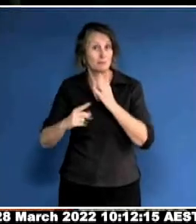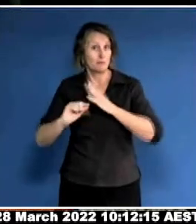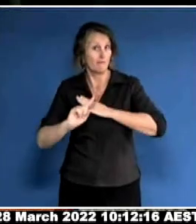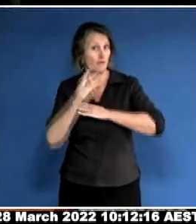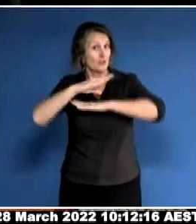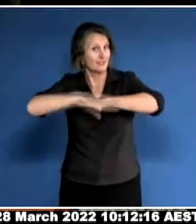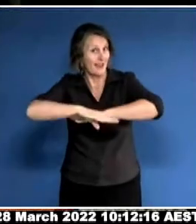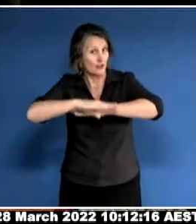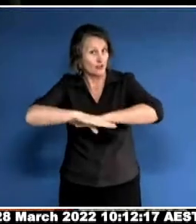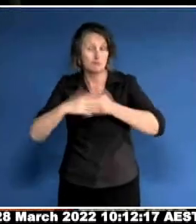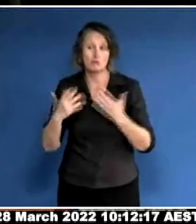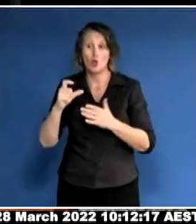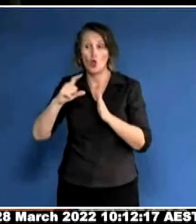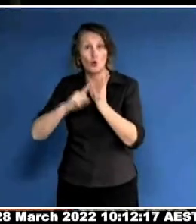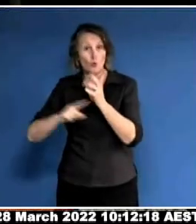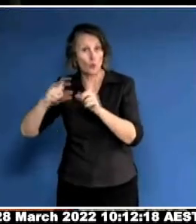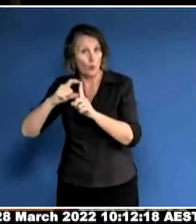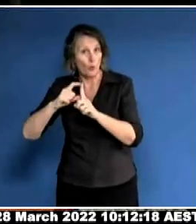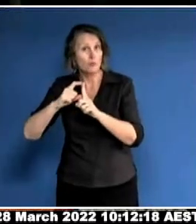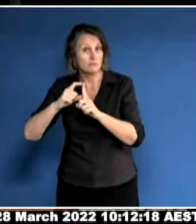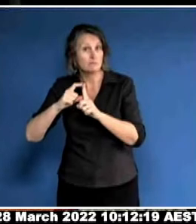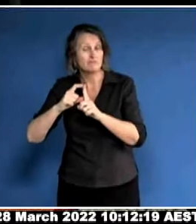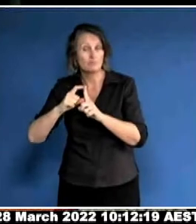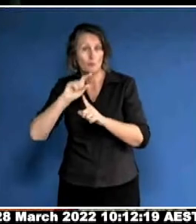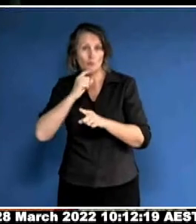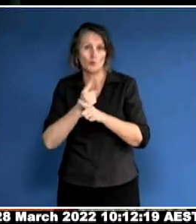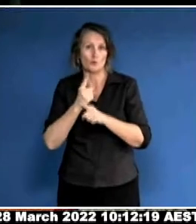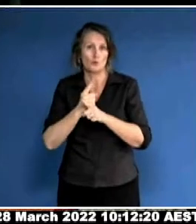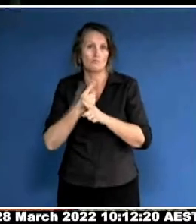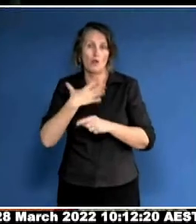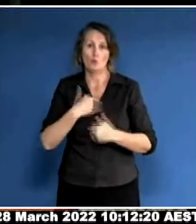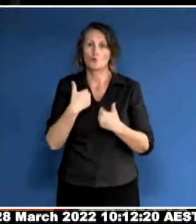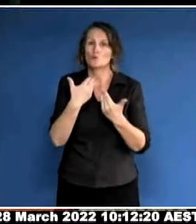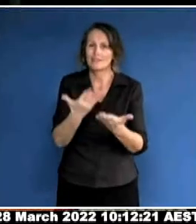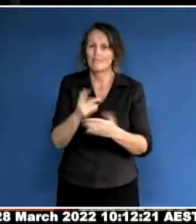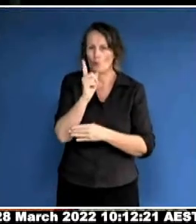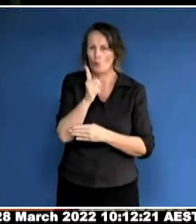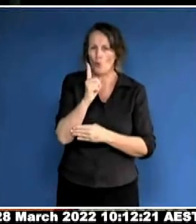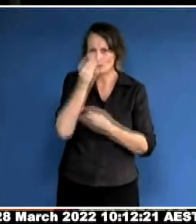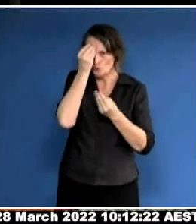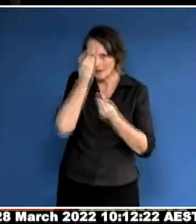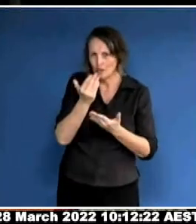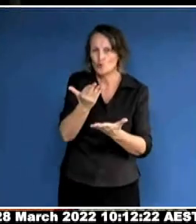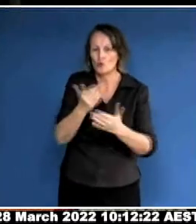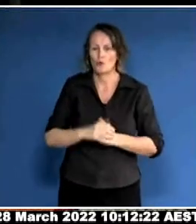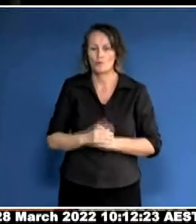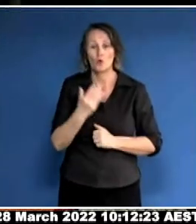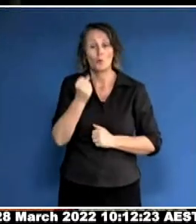cold backgrounds. I put up the warning slide, which contains some contact